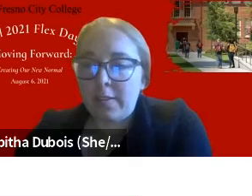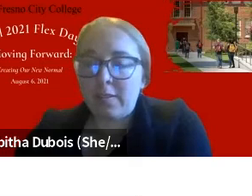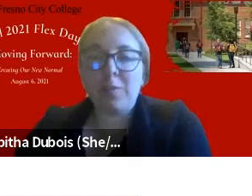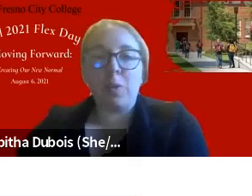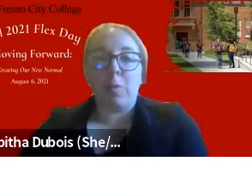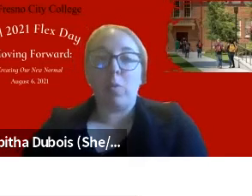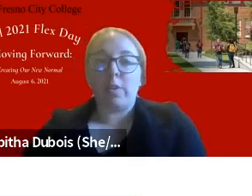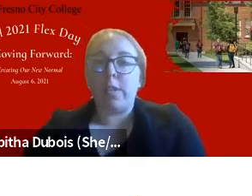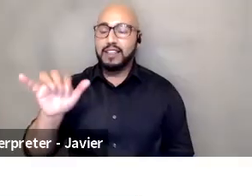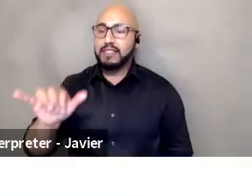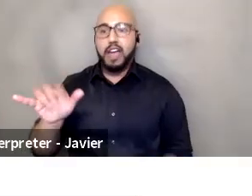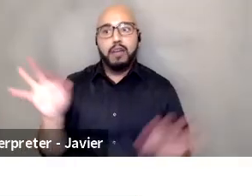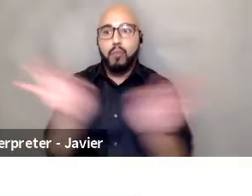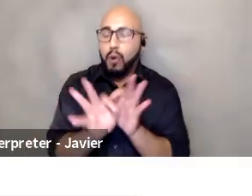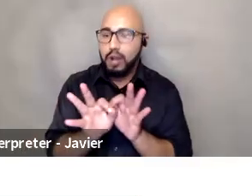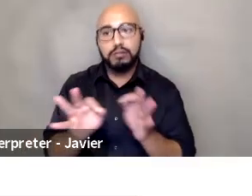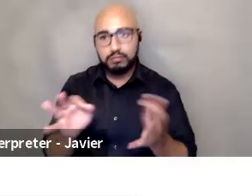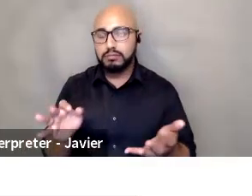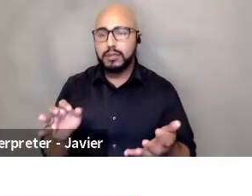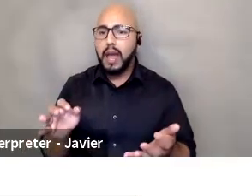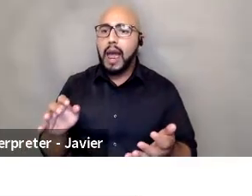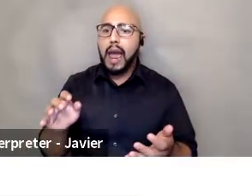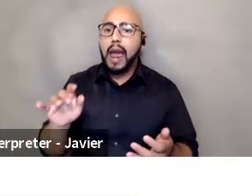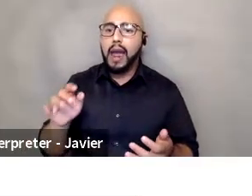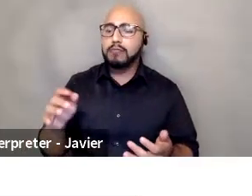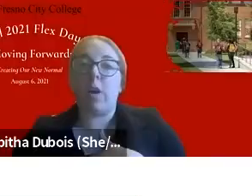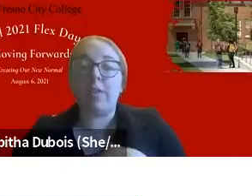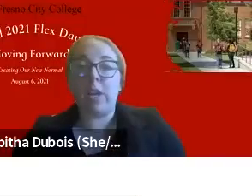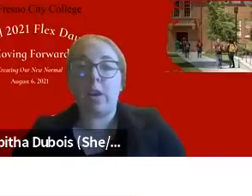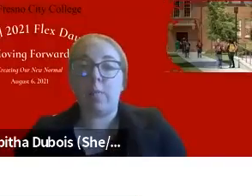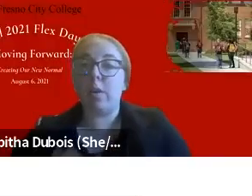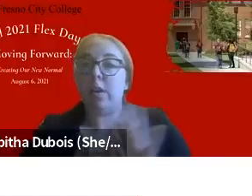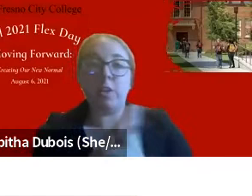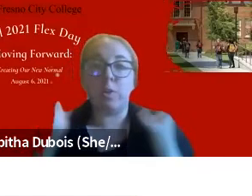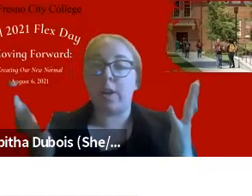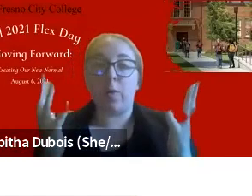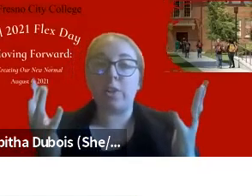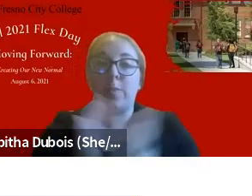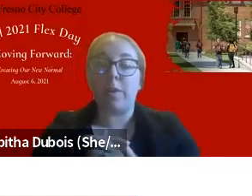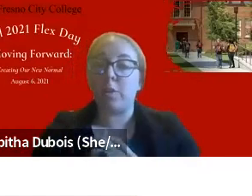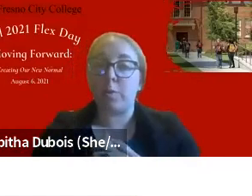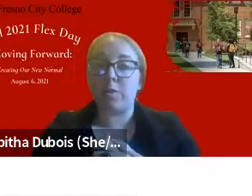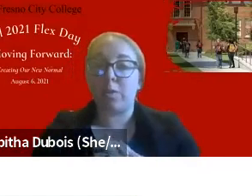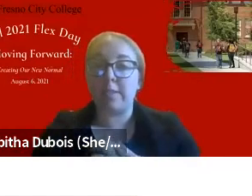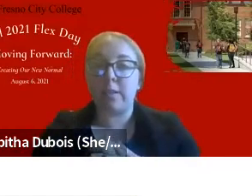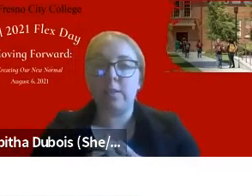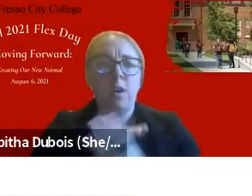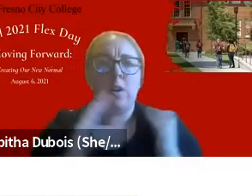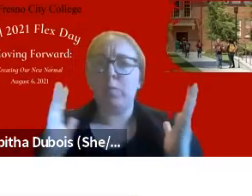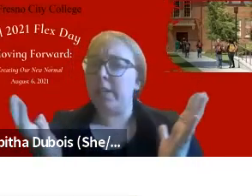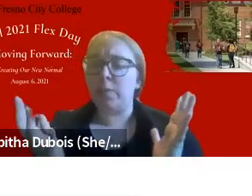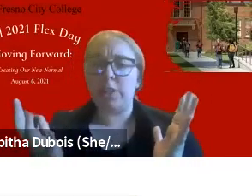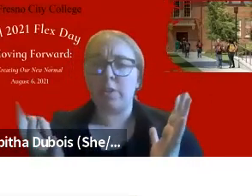That is super important. And please feel free to reach out to me if you are having any issues or any questions about the interpreters in your